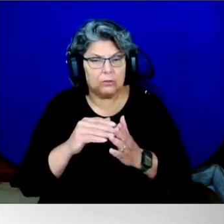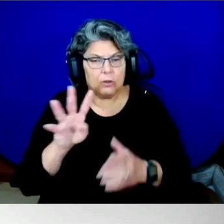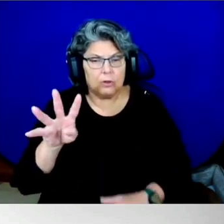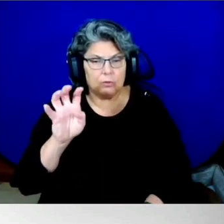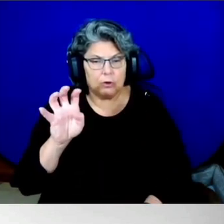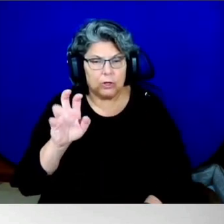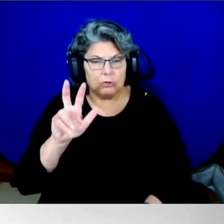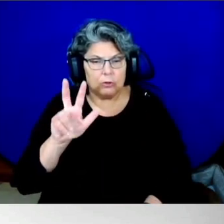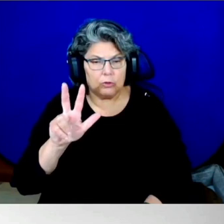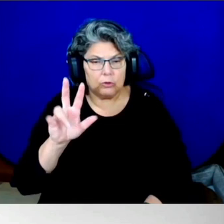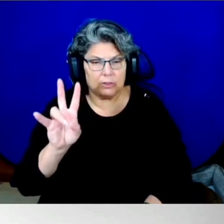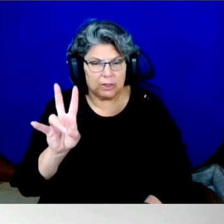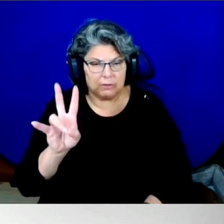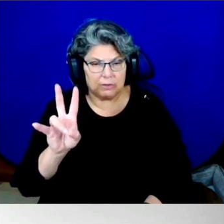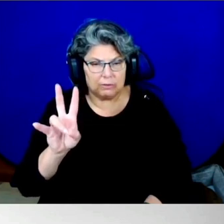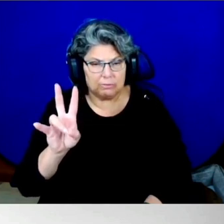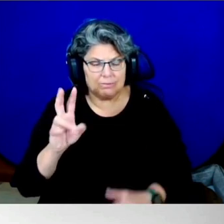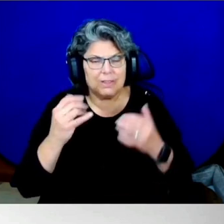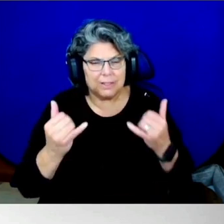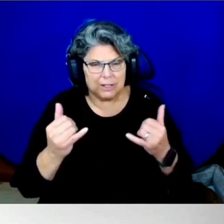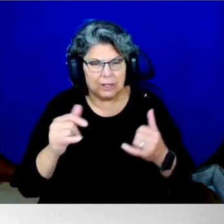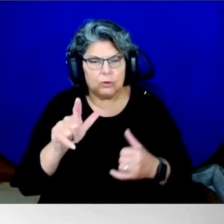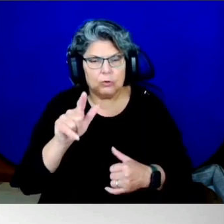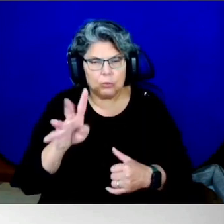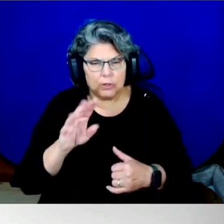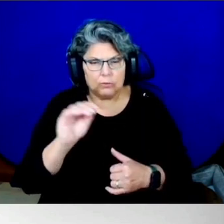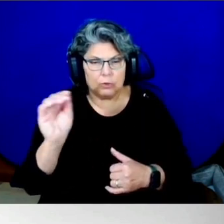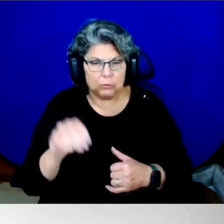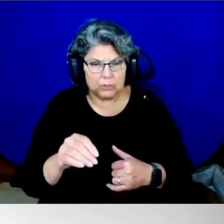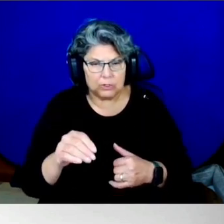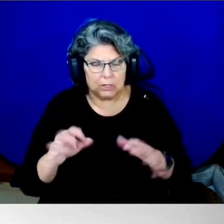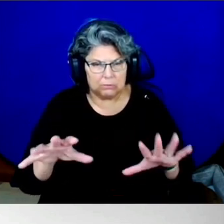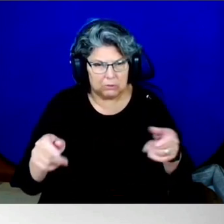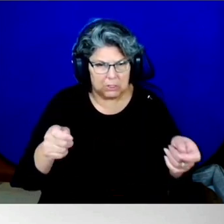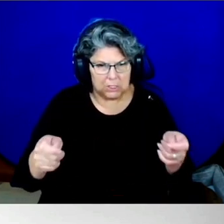399,437. We're at 24% contained, and we have